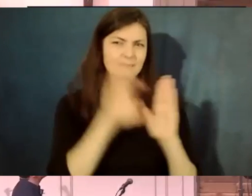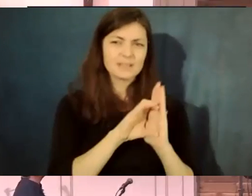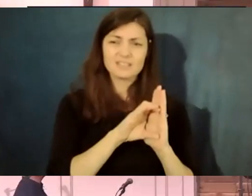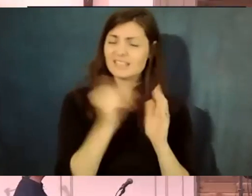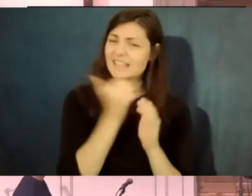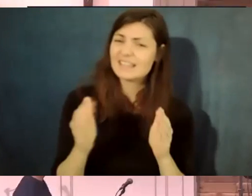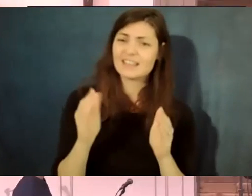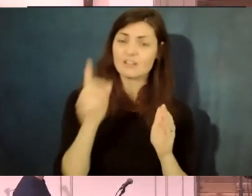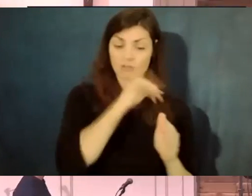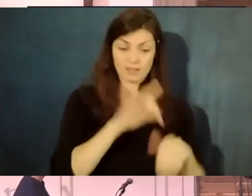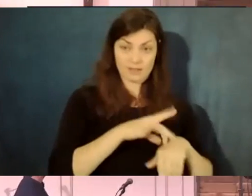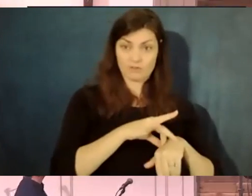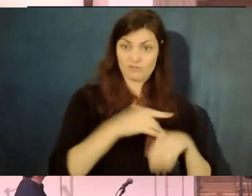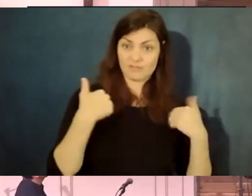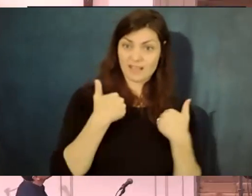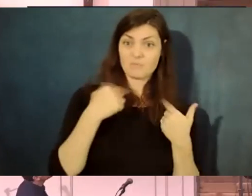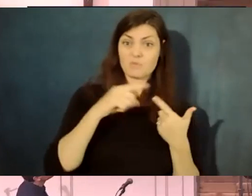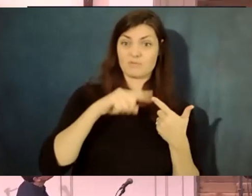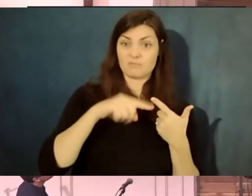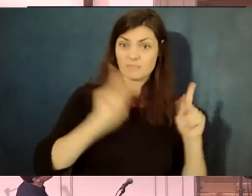above or that is in the earth beneath,